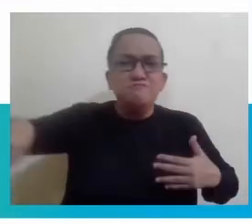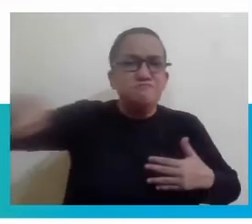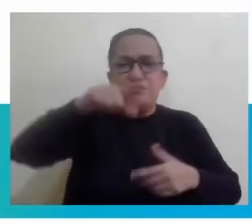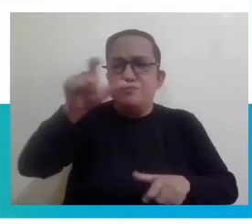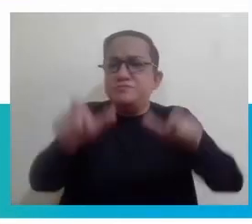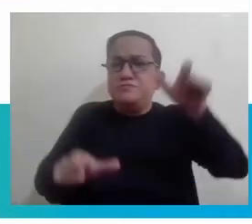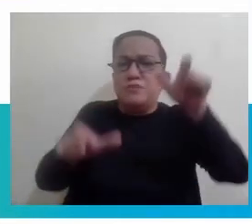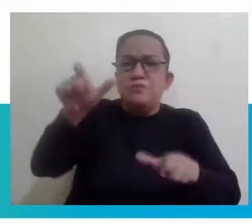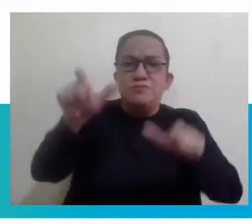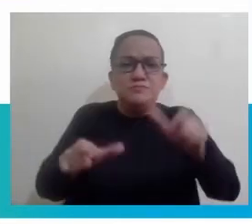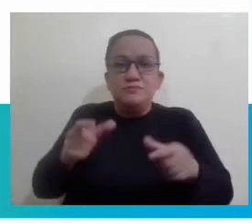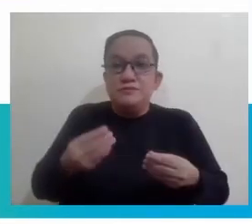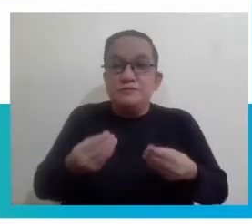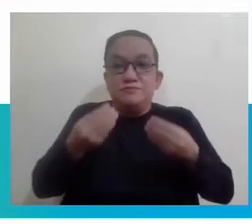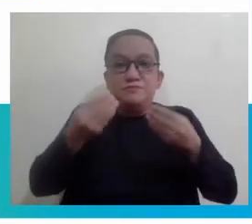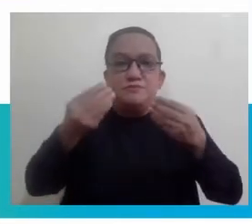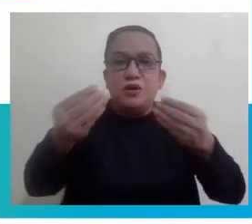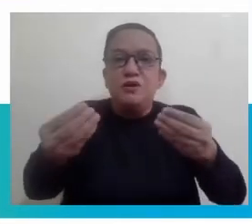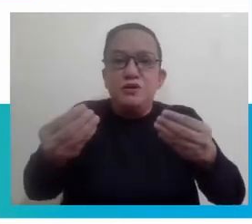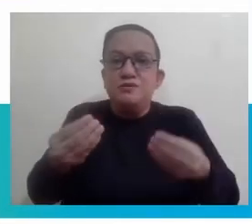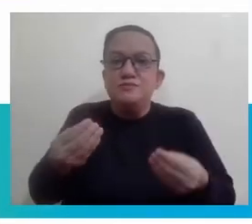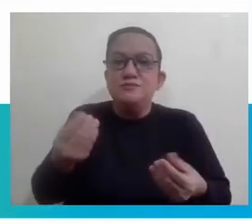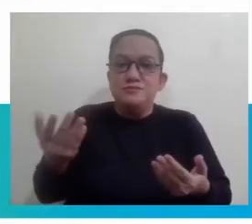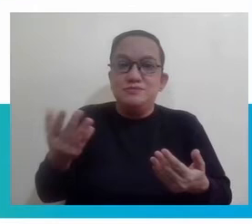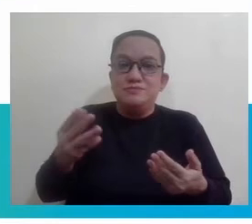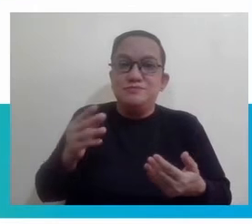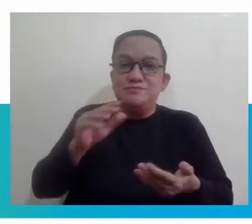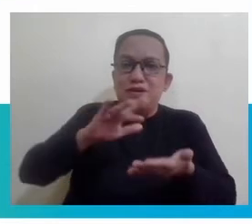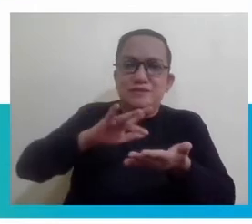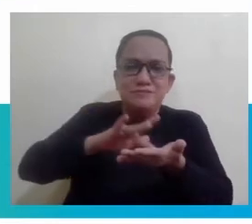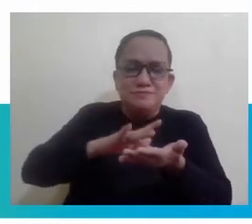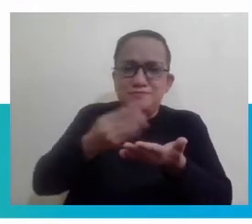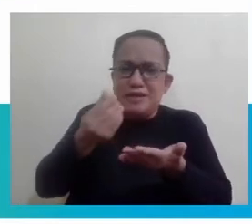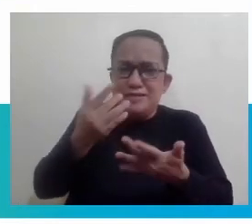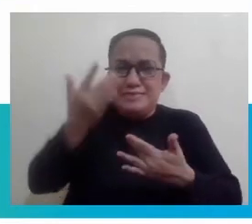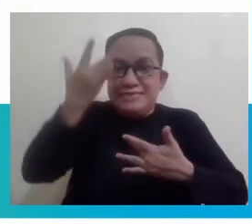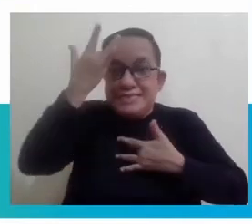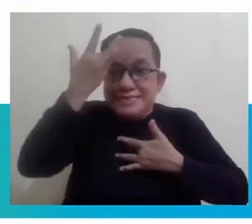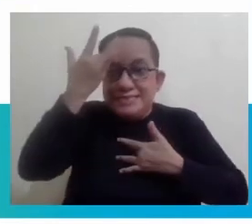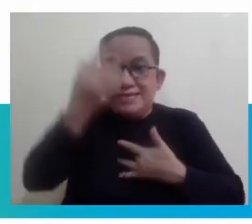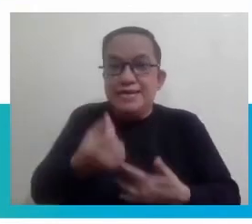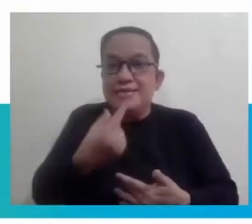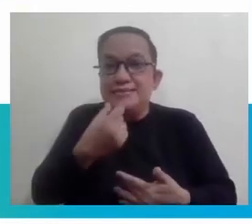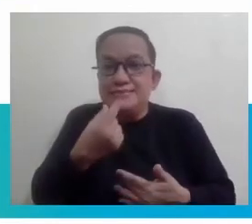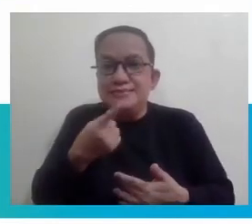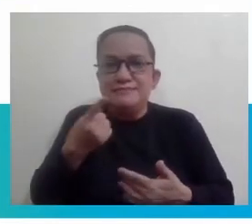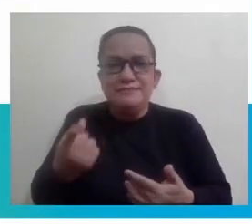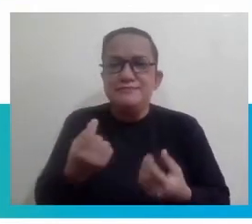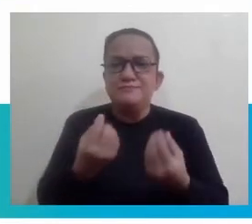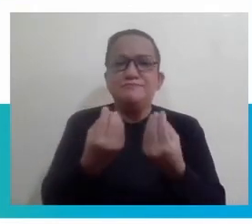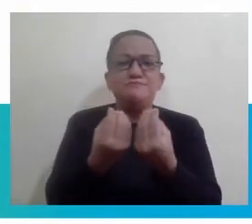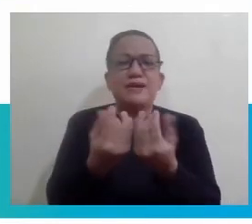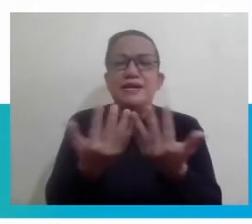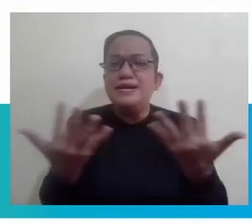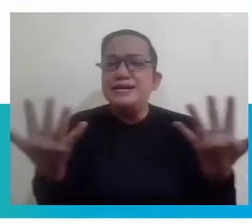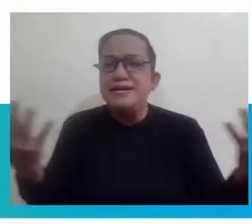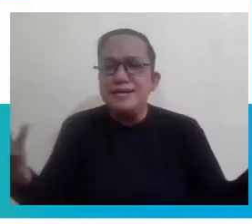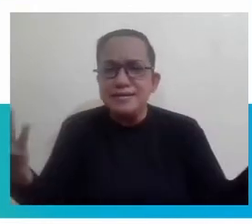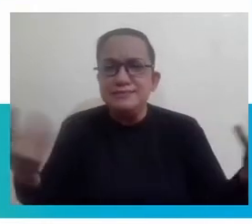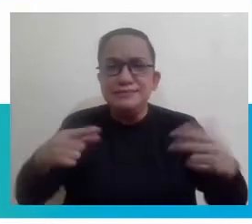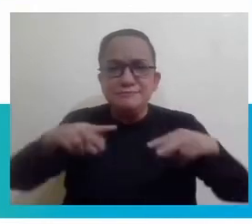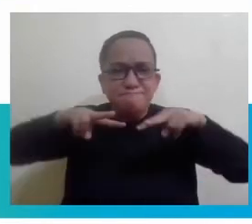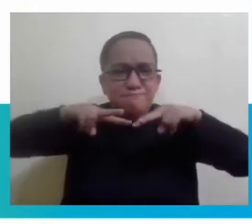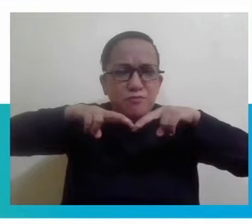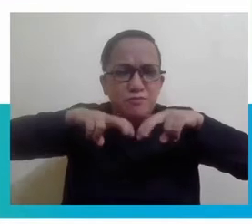medicine, and carbon storage, along with many other ecosystem services that underpin various